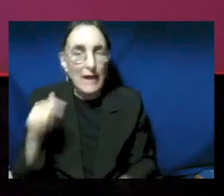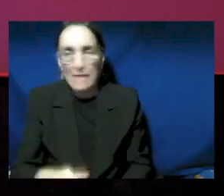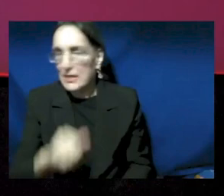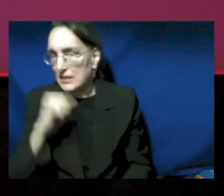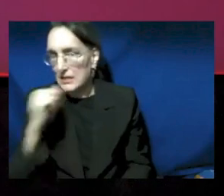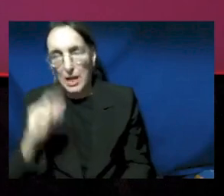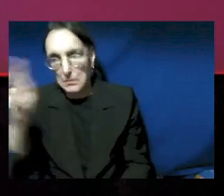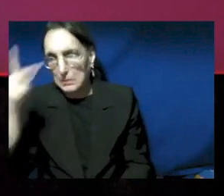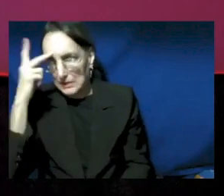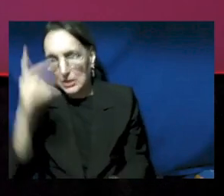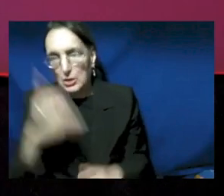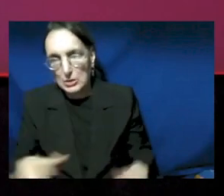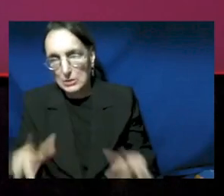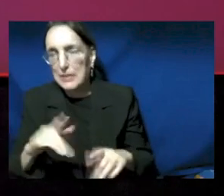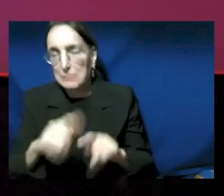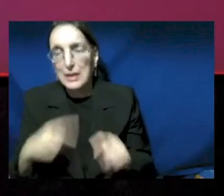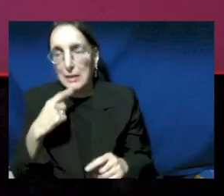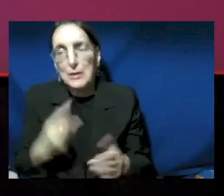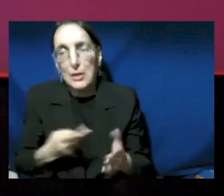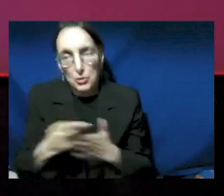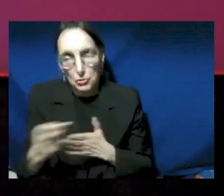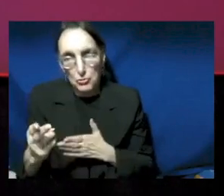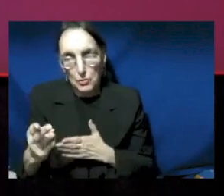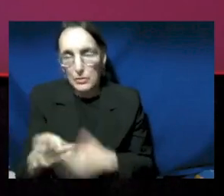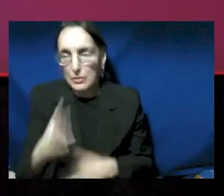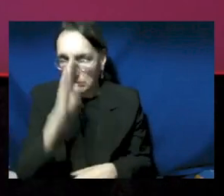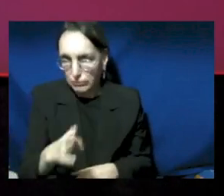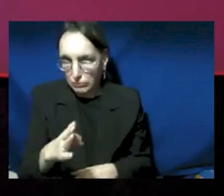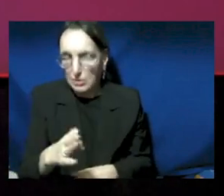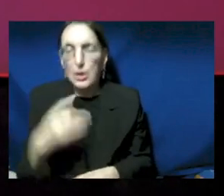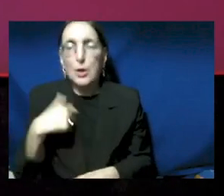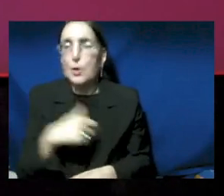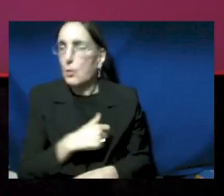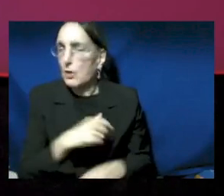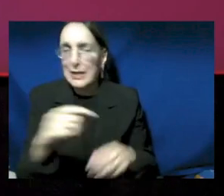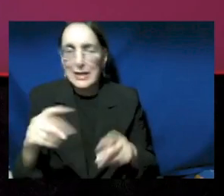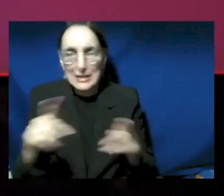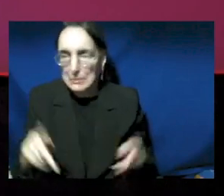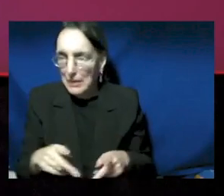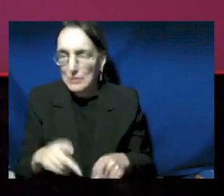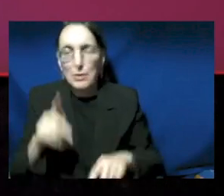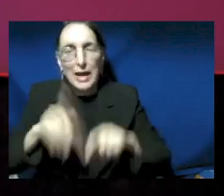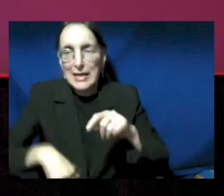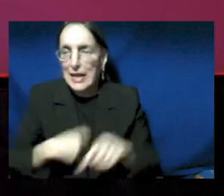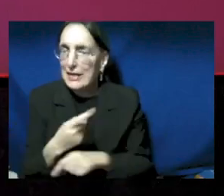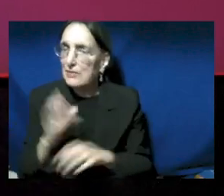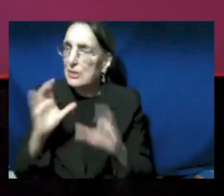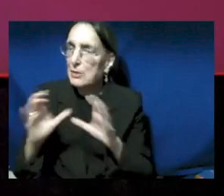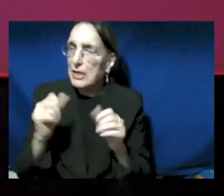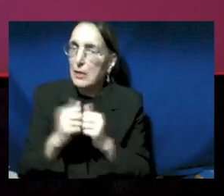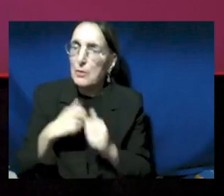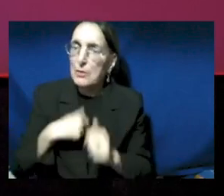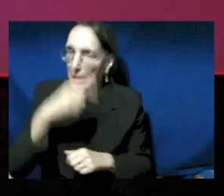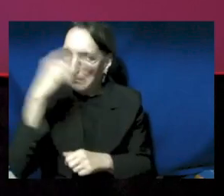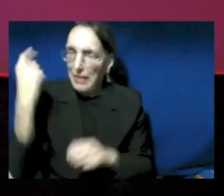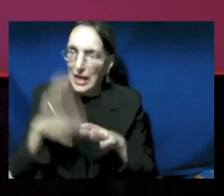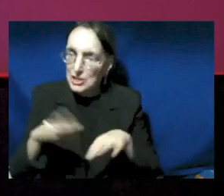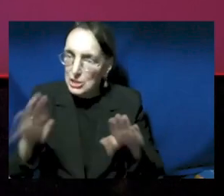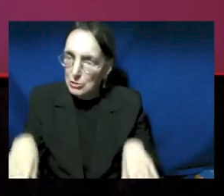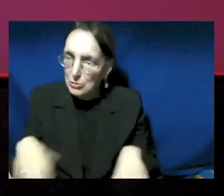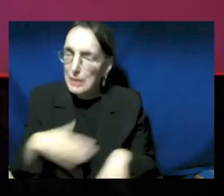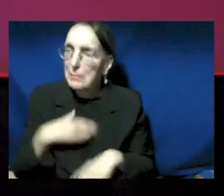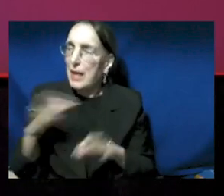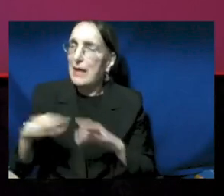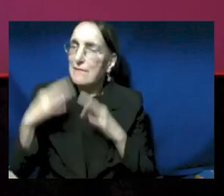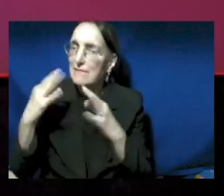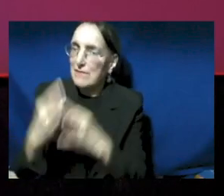truth. When we're actually in a space that I can't even communicate to my black children, my family's